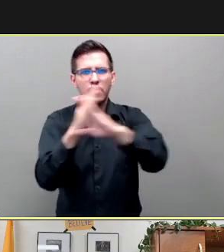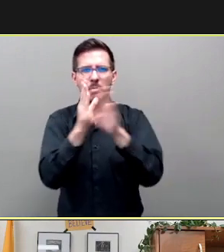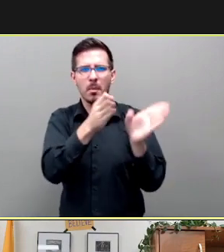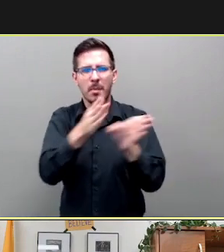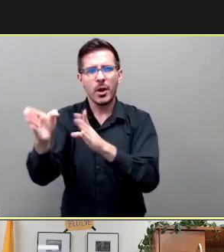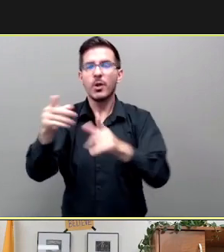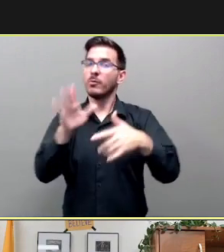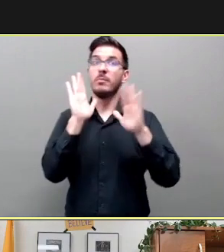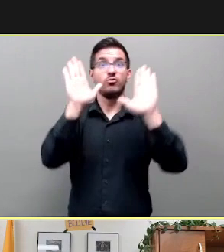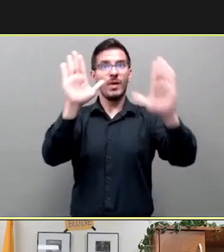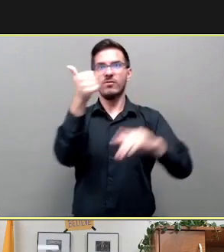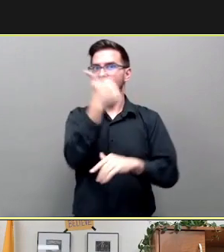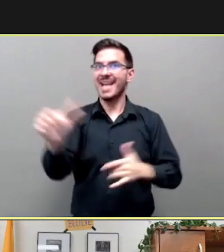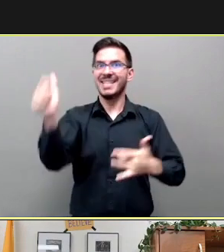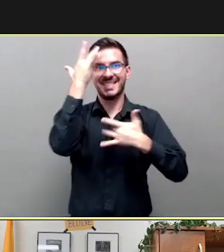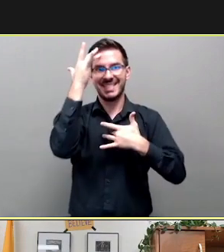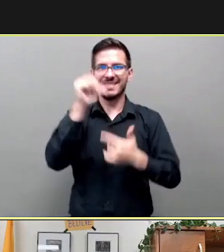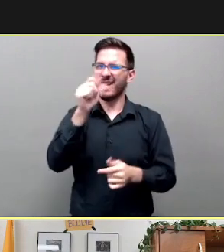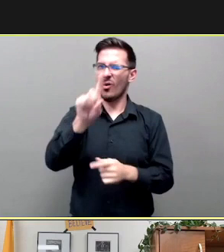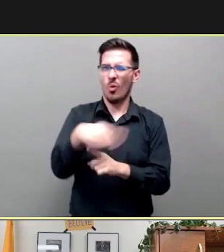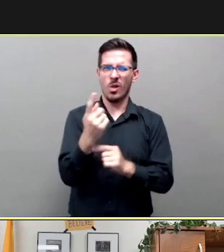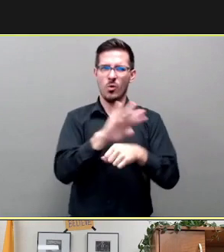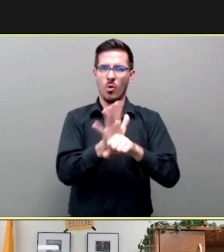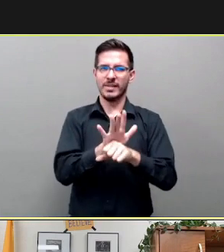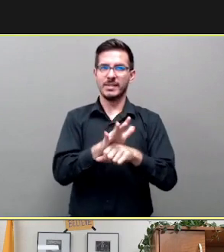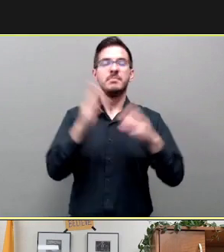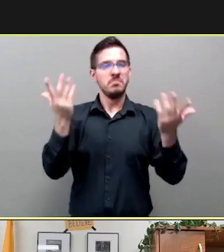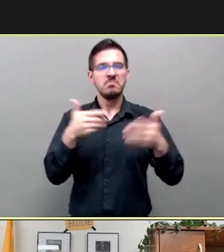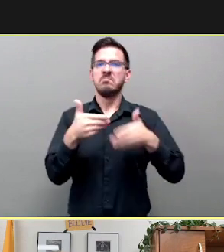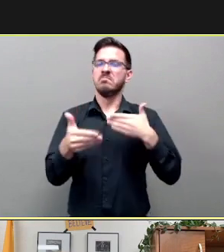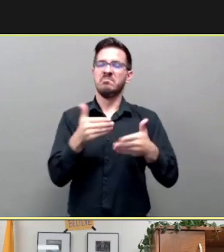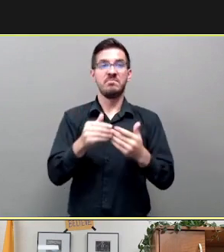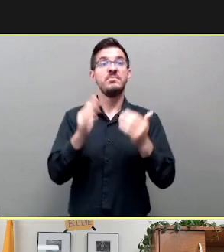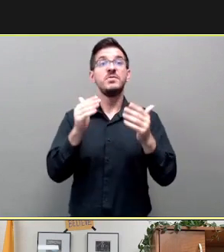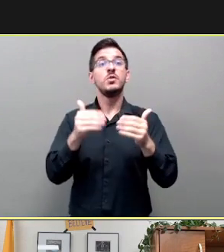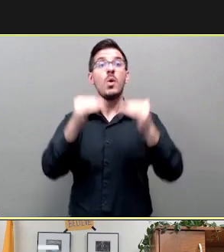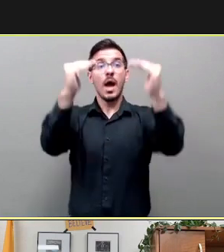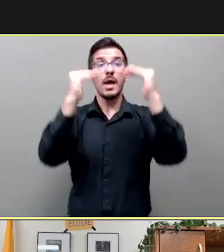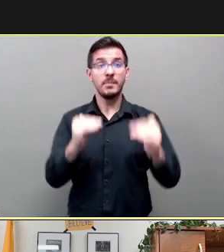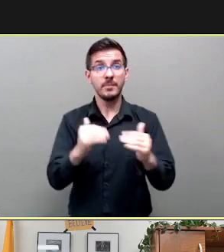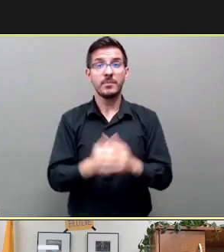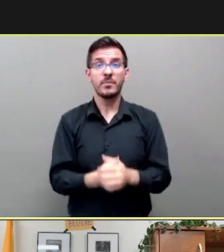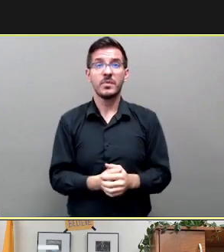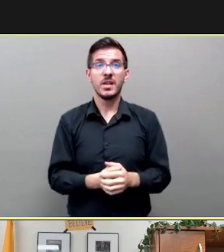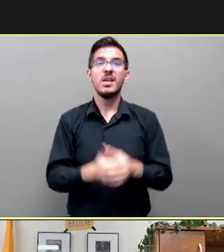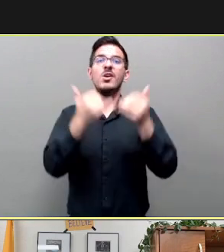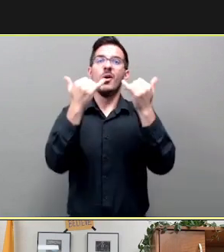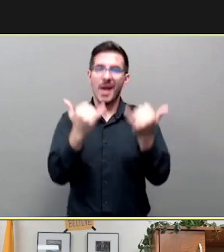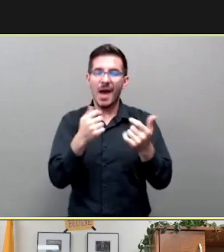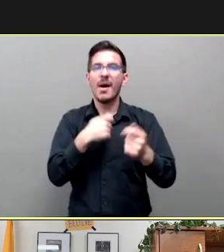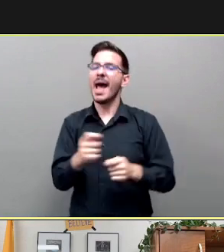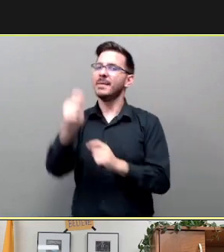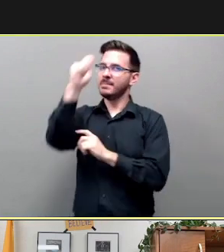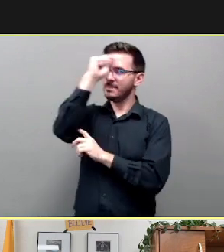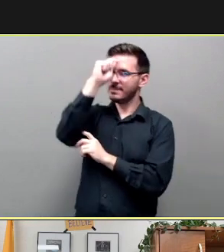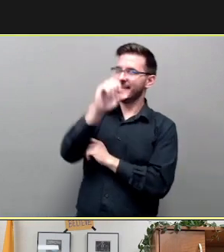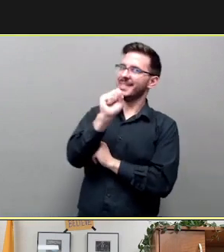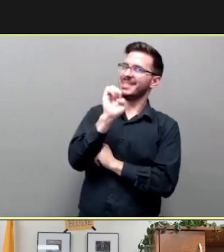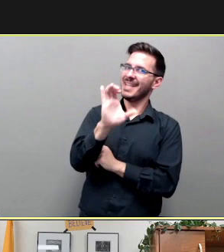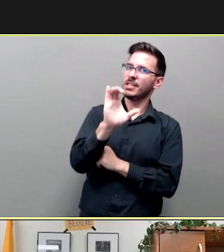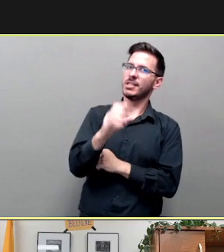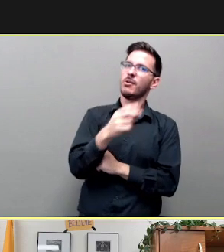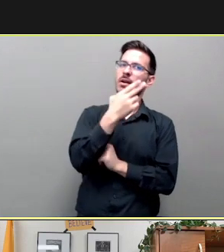slide, please. I think with that, I just wanted to put on my Secretary of Human Services hat for just a